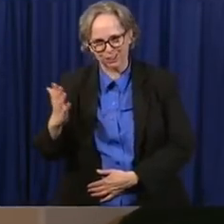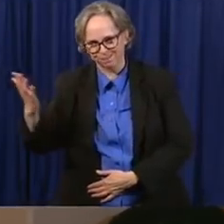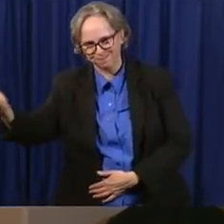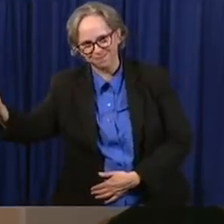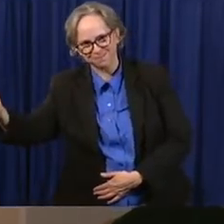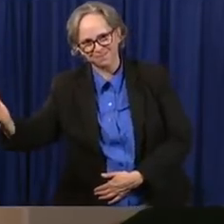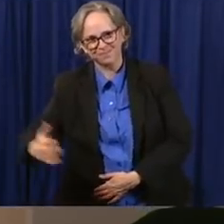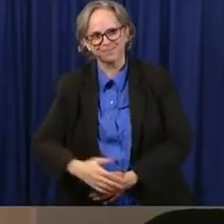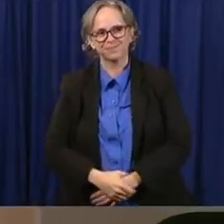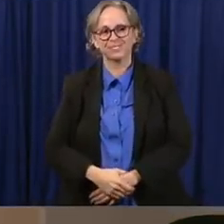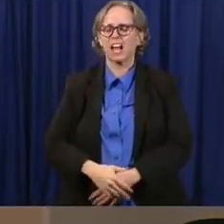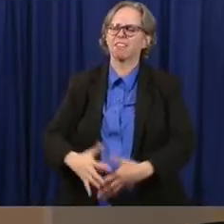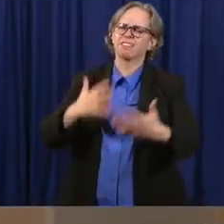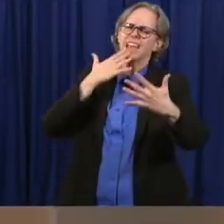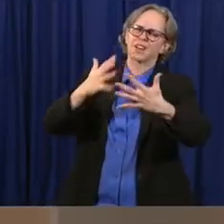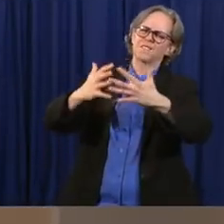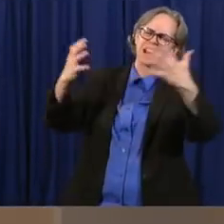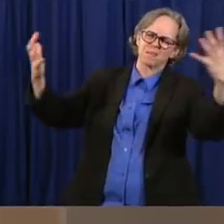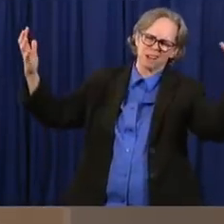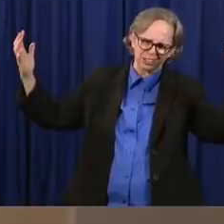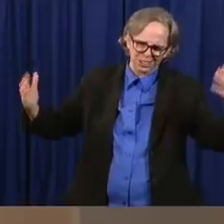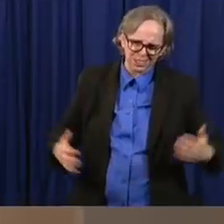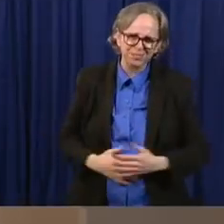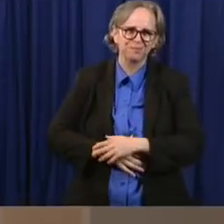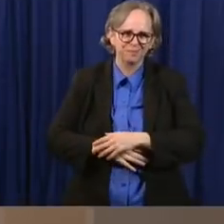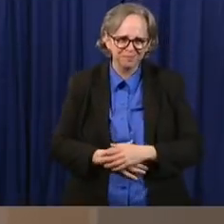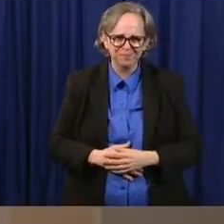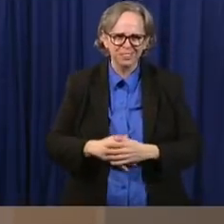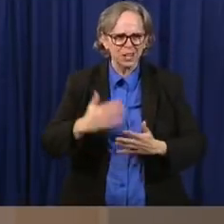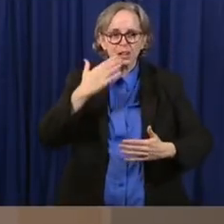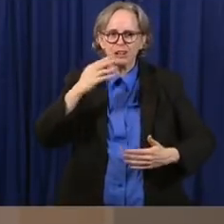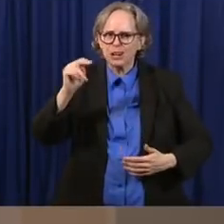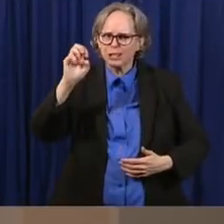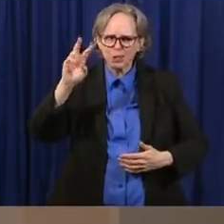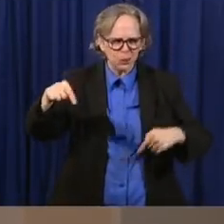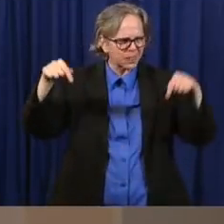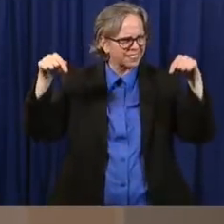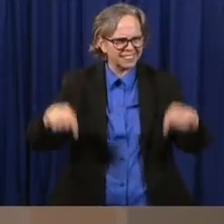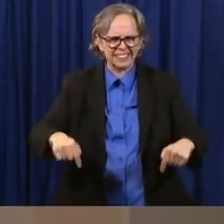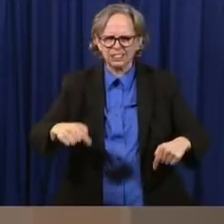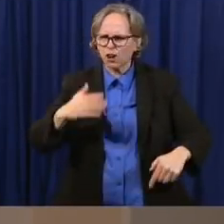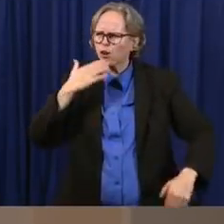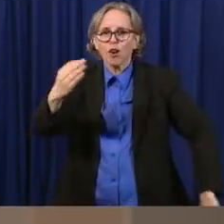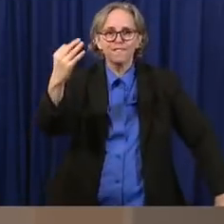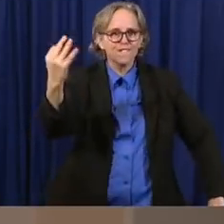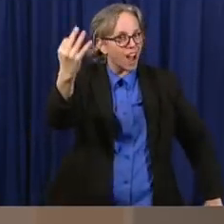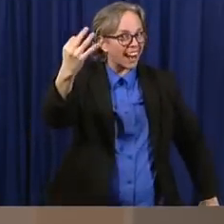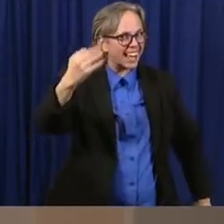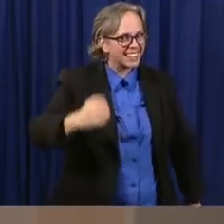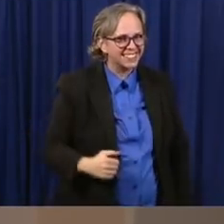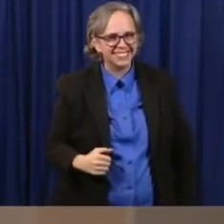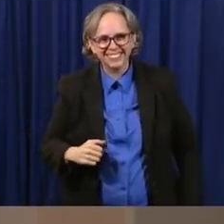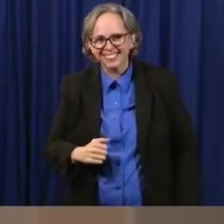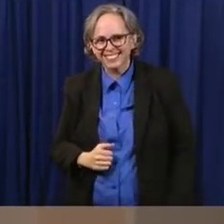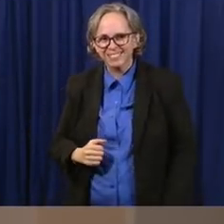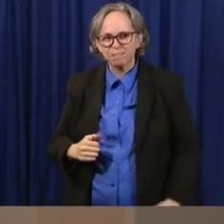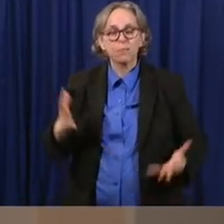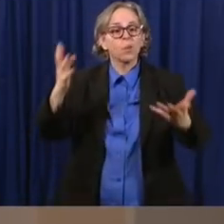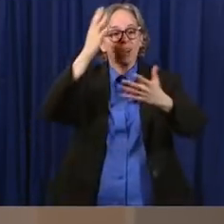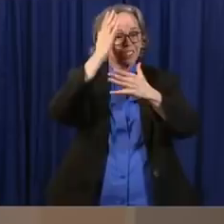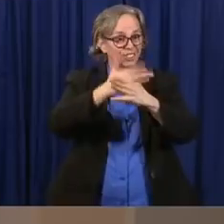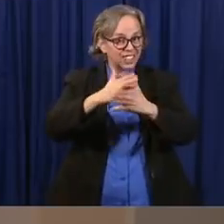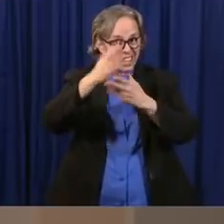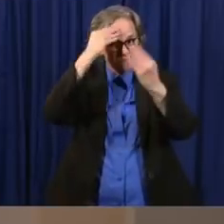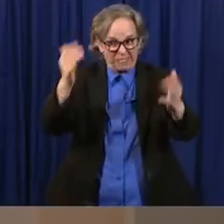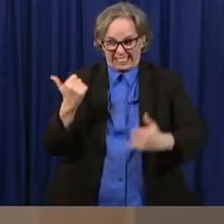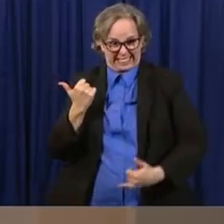Thank you very much, Governor. Some good news on this Good Friday that I wanted to share. Early this morning, I got